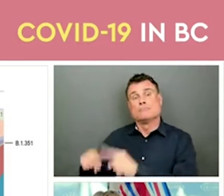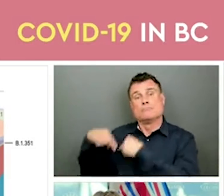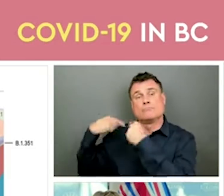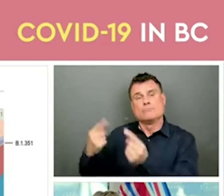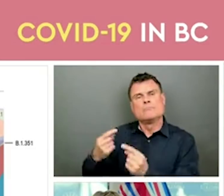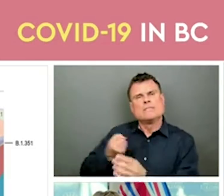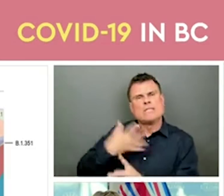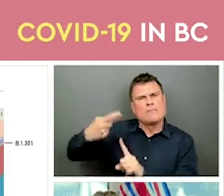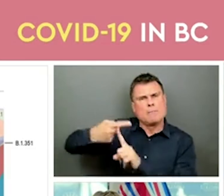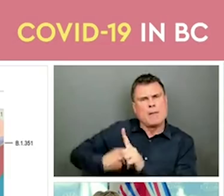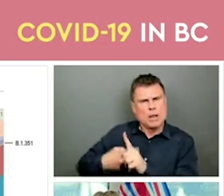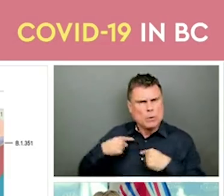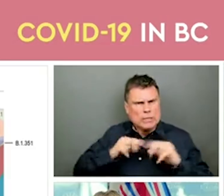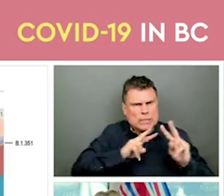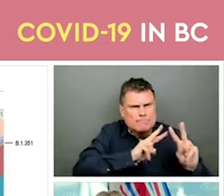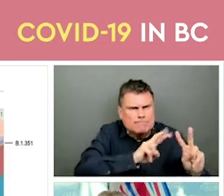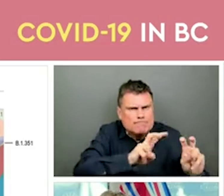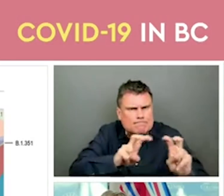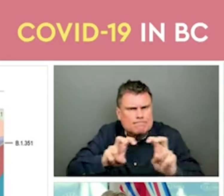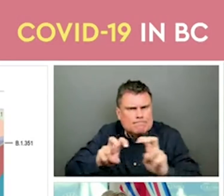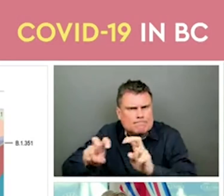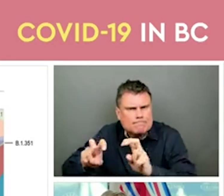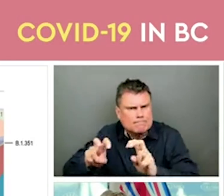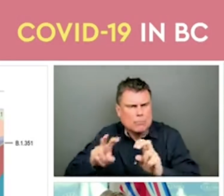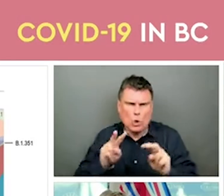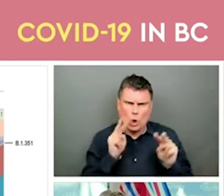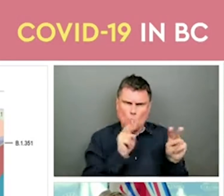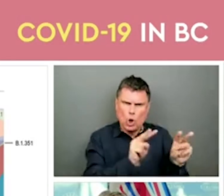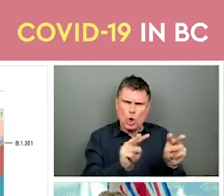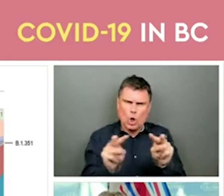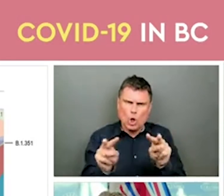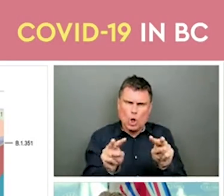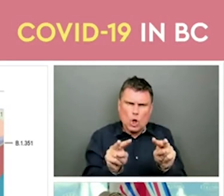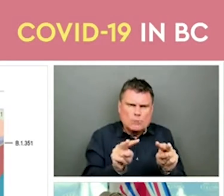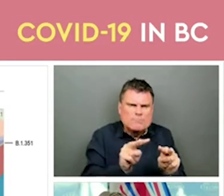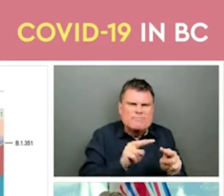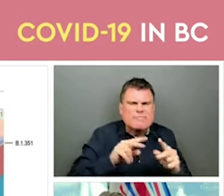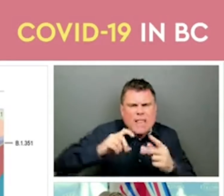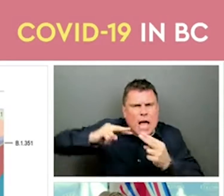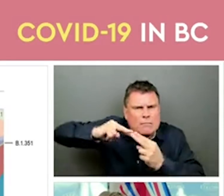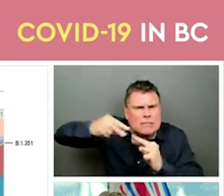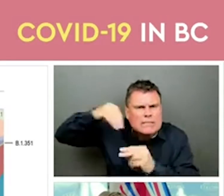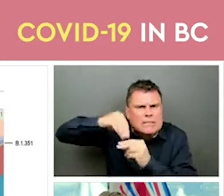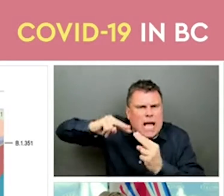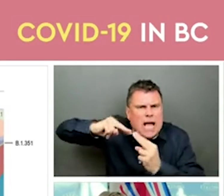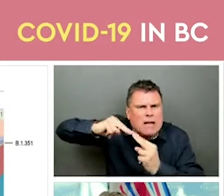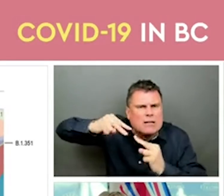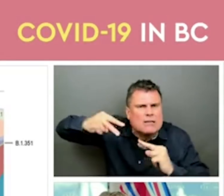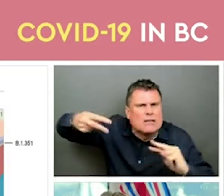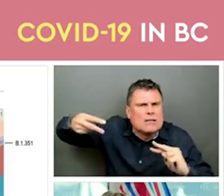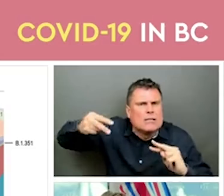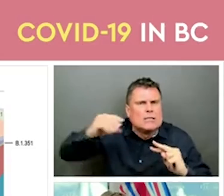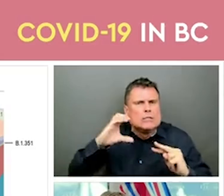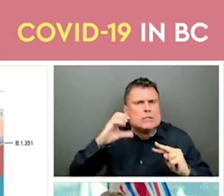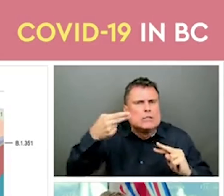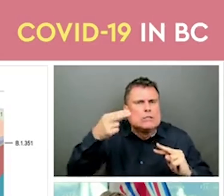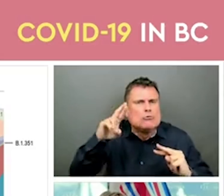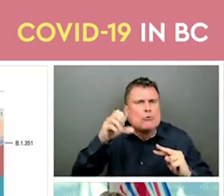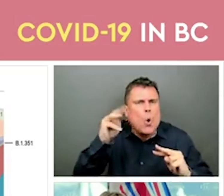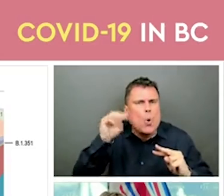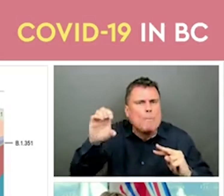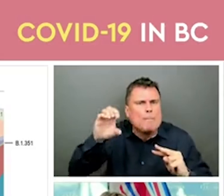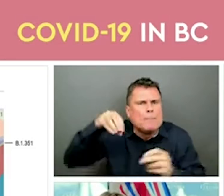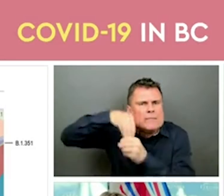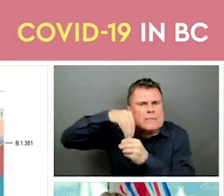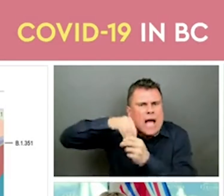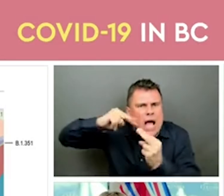is whole genome sequencing helps us to understand what types of strains are circulating and where in different